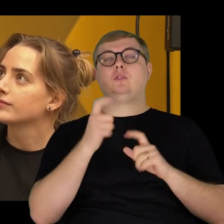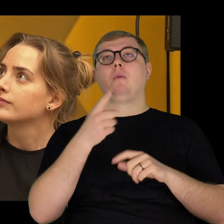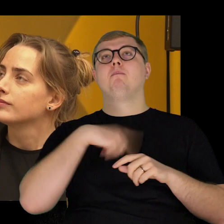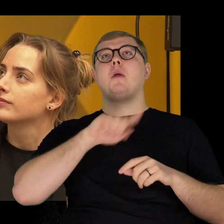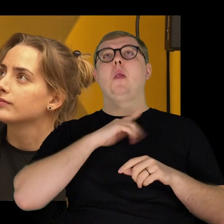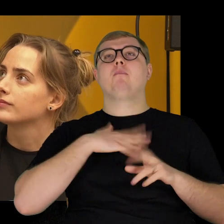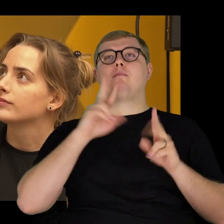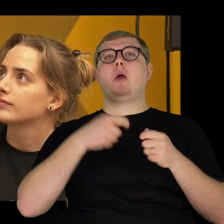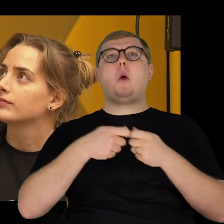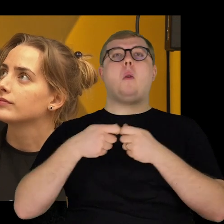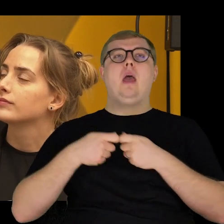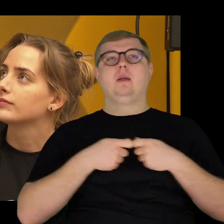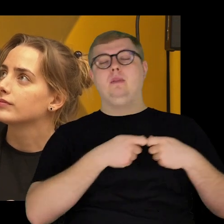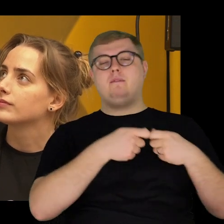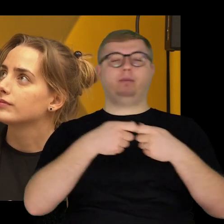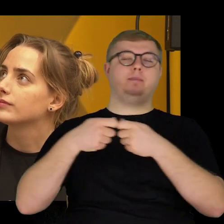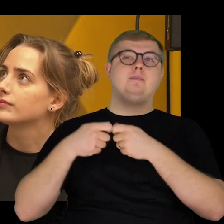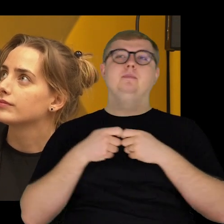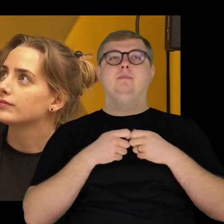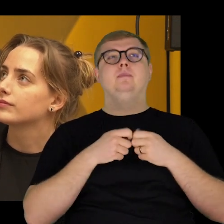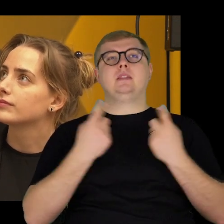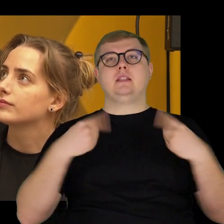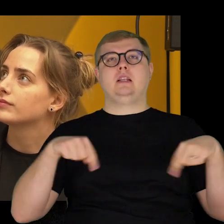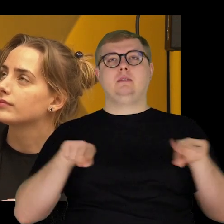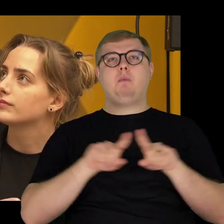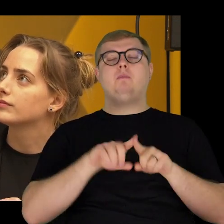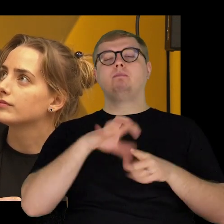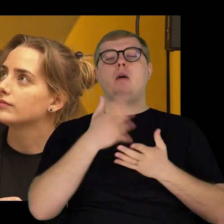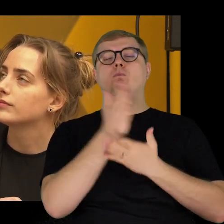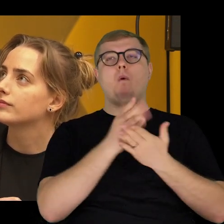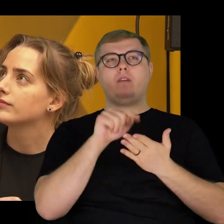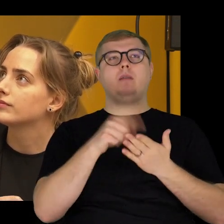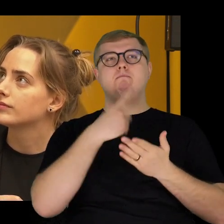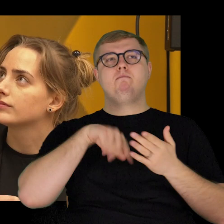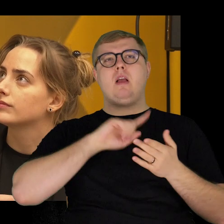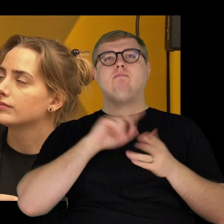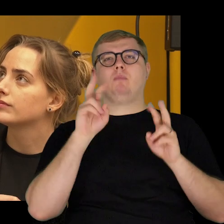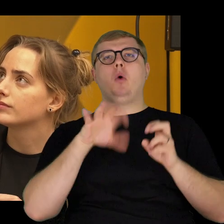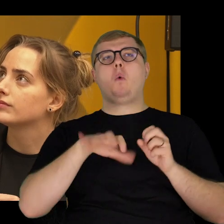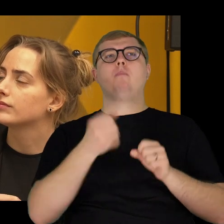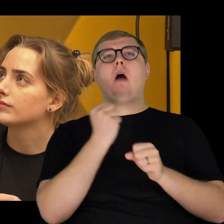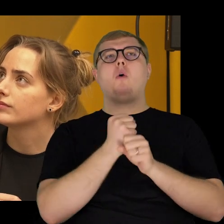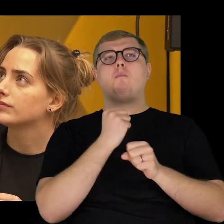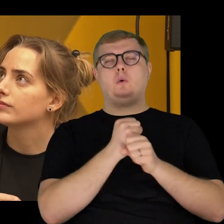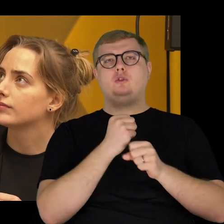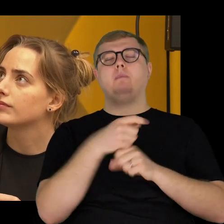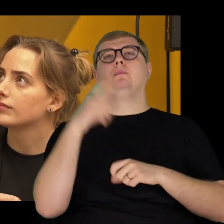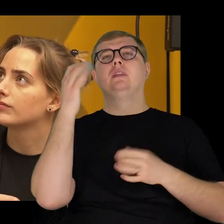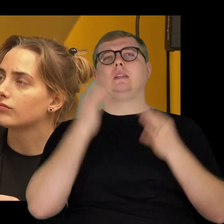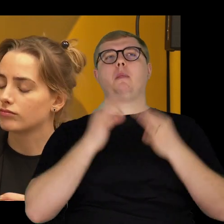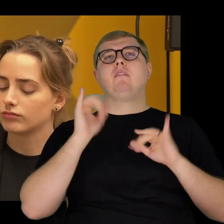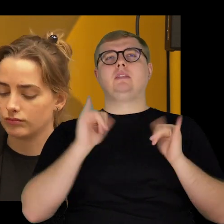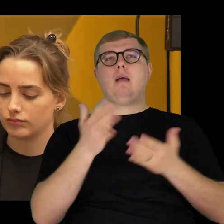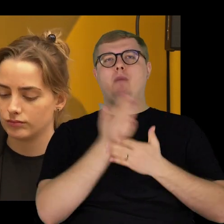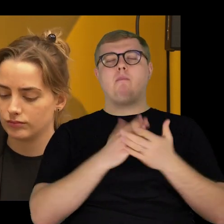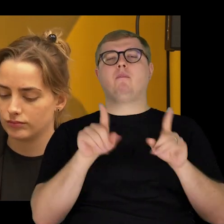are mainly a working group who try to reflect on mapping or developing this